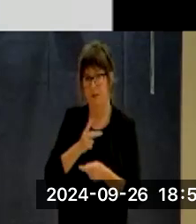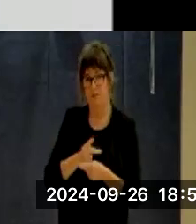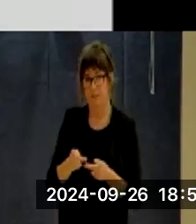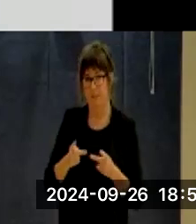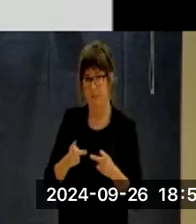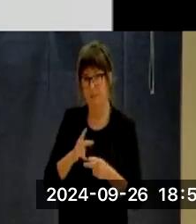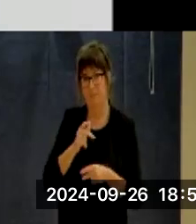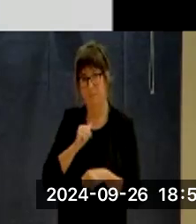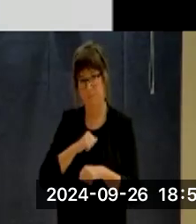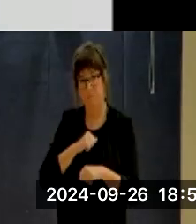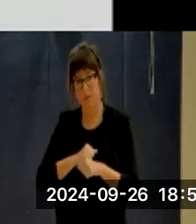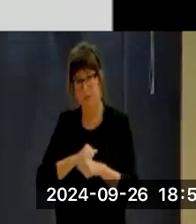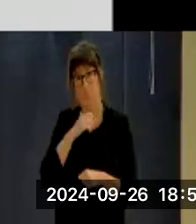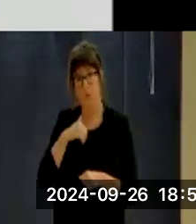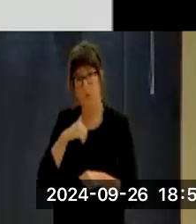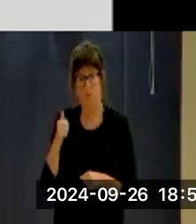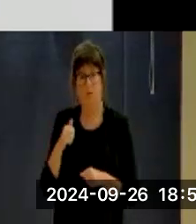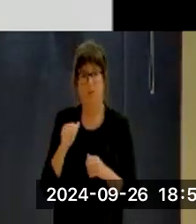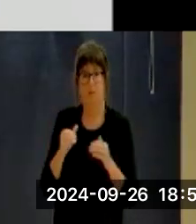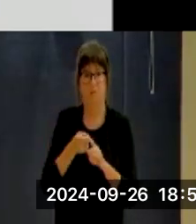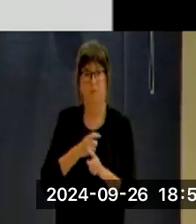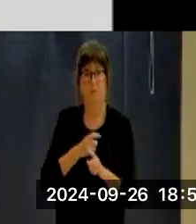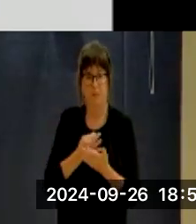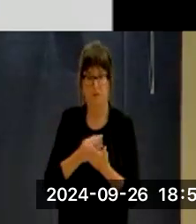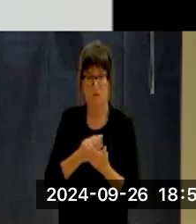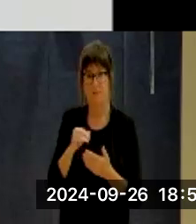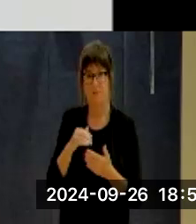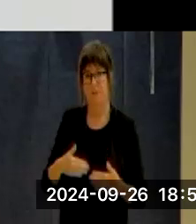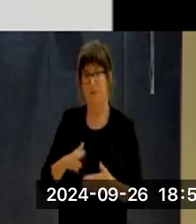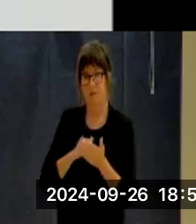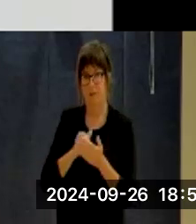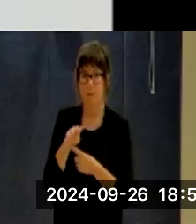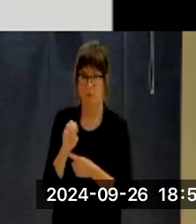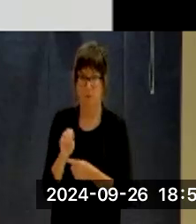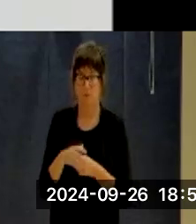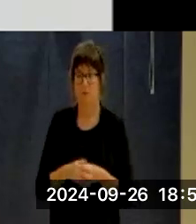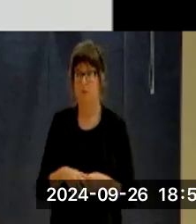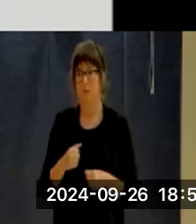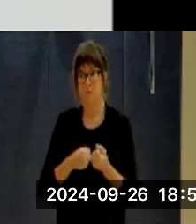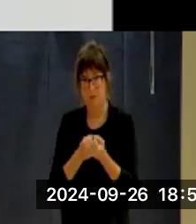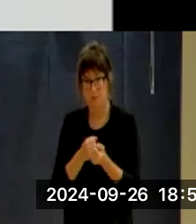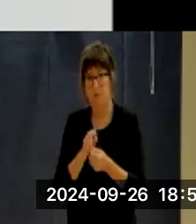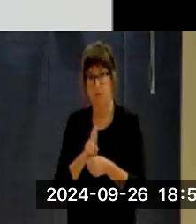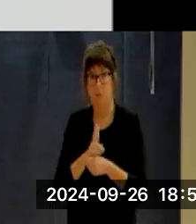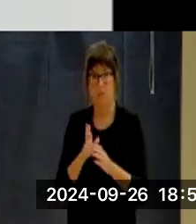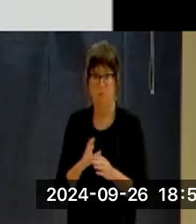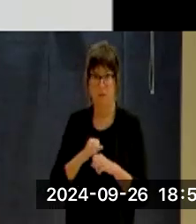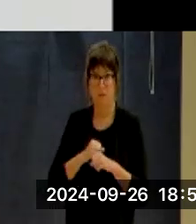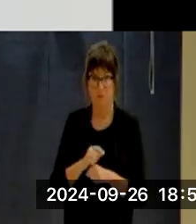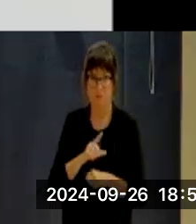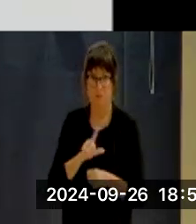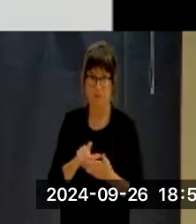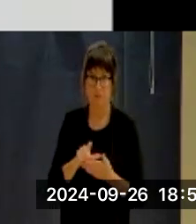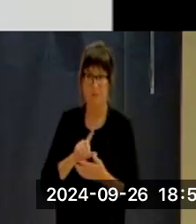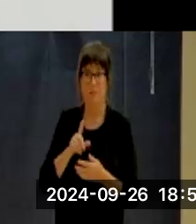and disabled adults from physical and financial abuses. We have sponsored consumer protection legislations, worked extensively with law